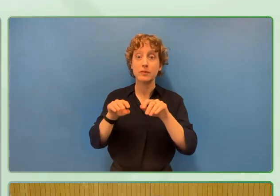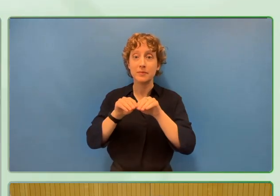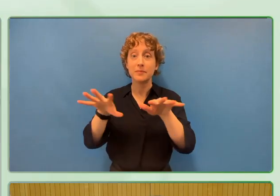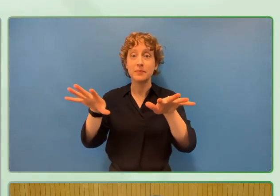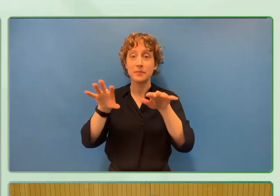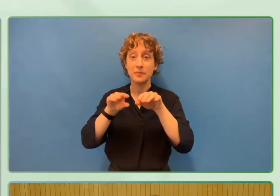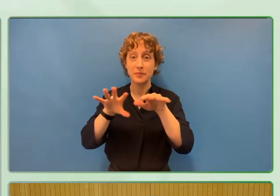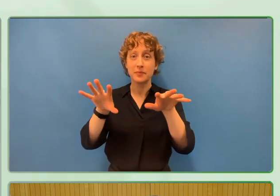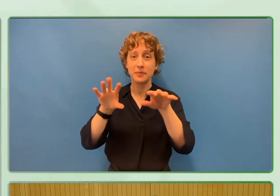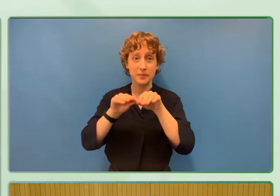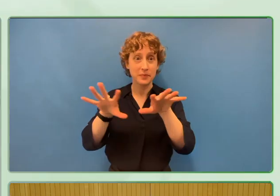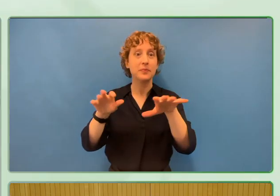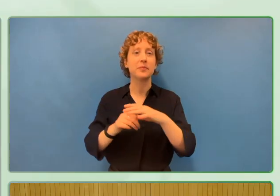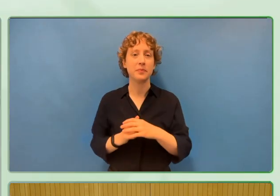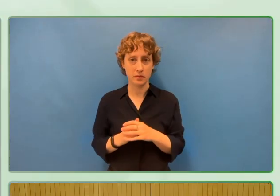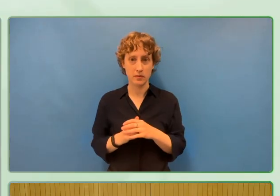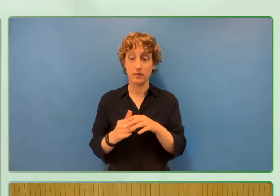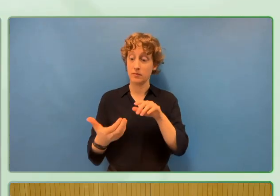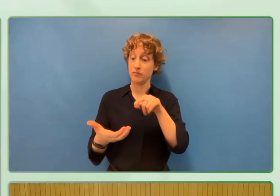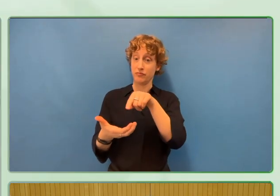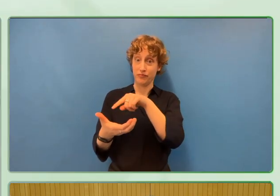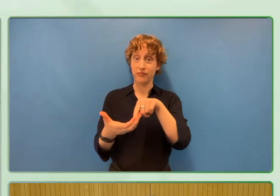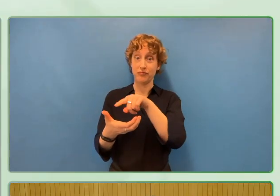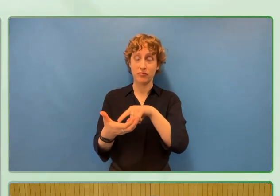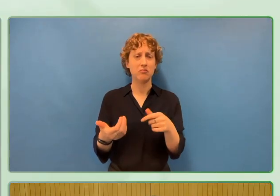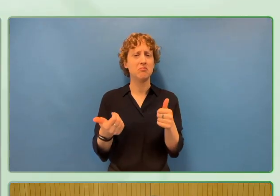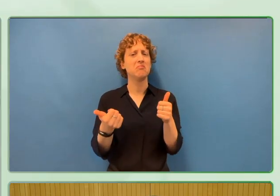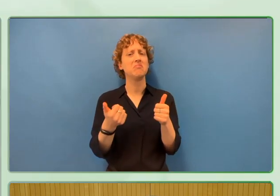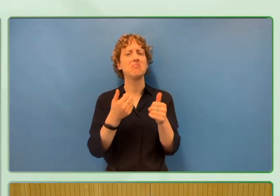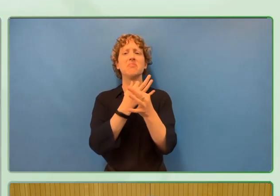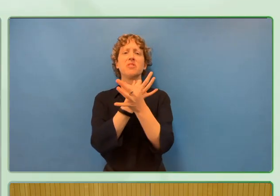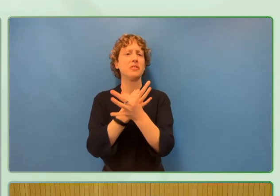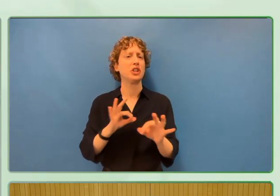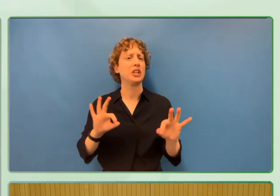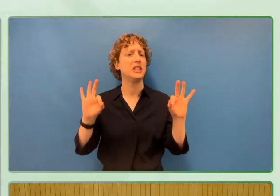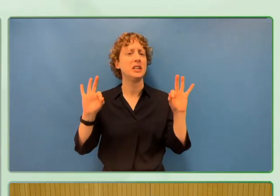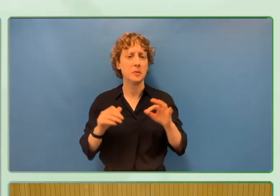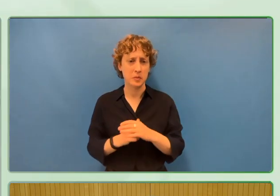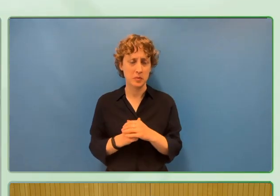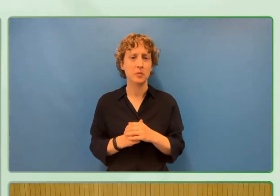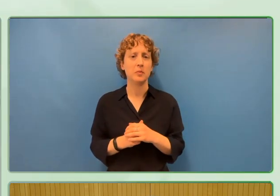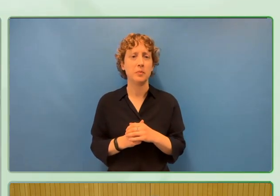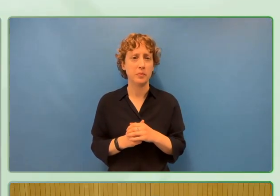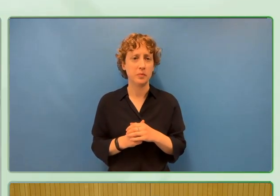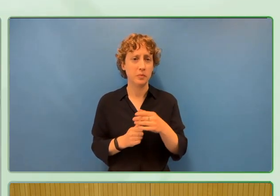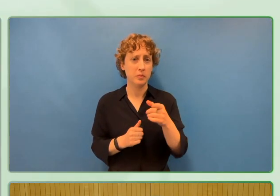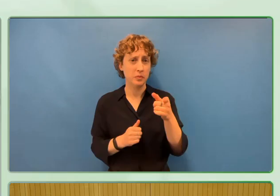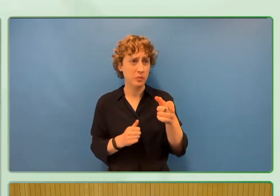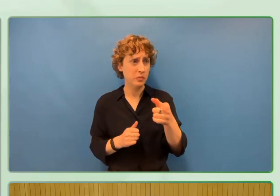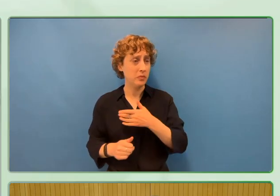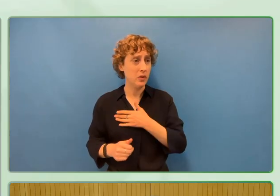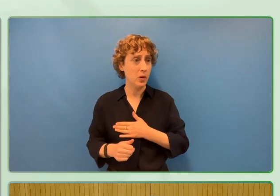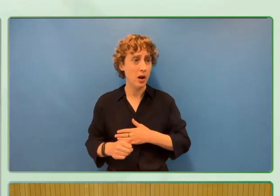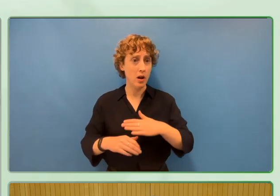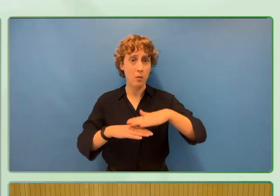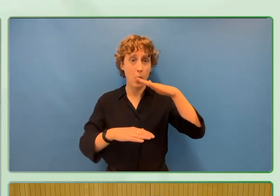within this we can making it for free. You can find legal information about Chile by now because